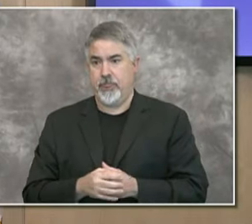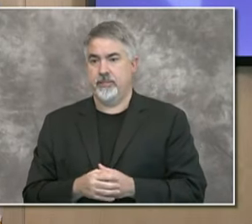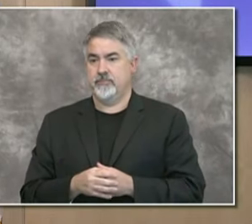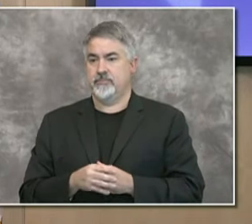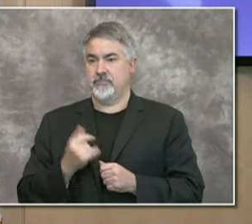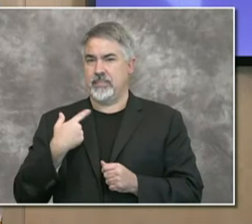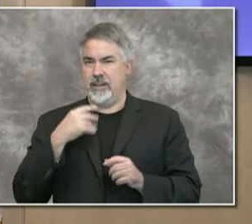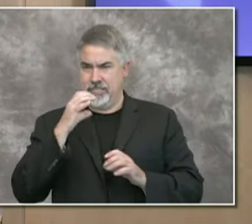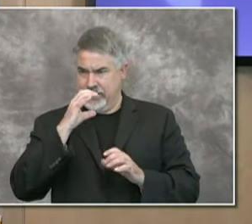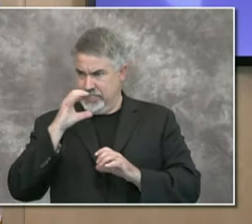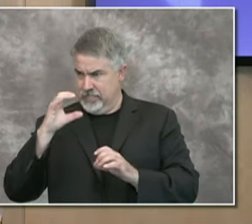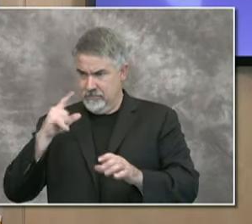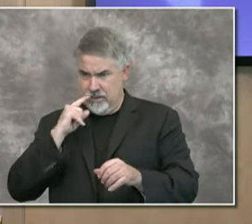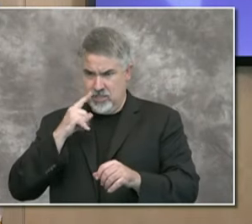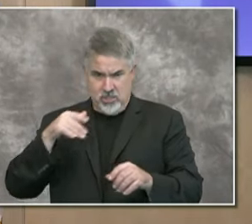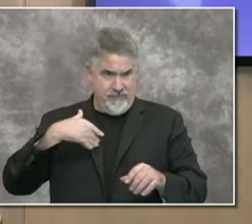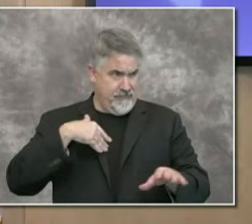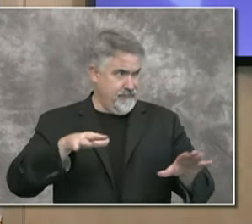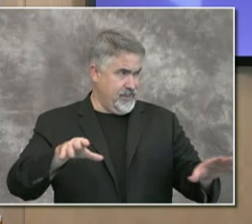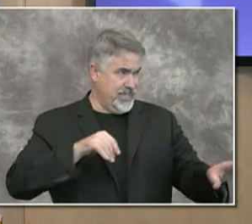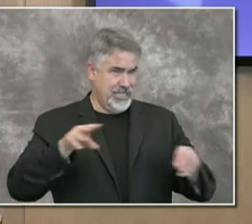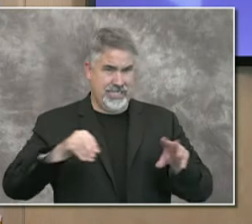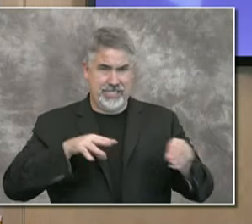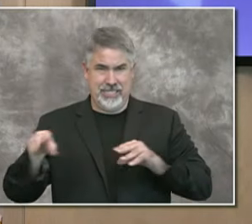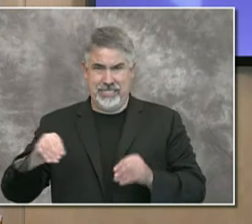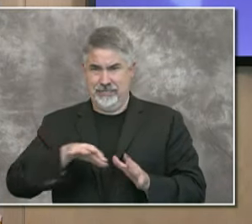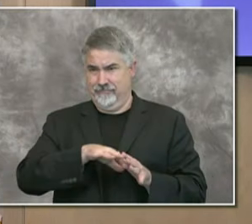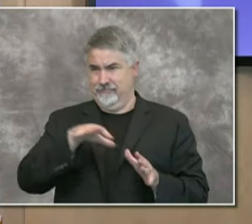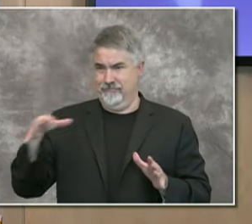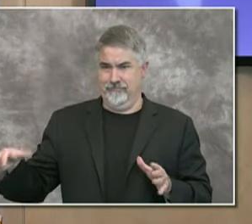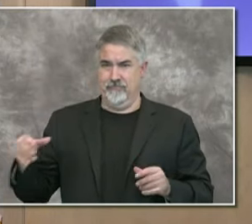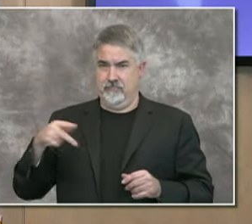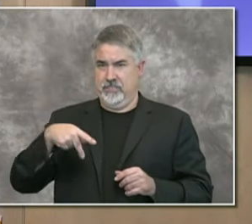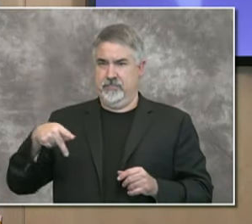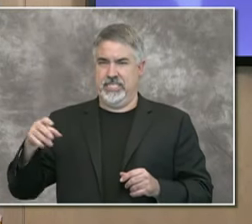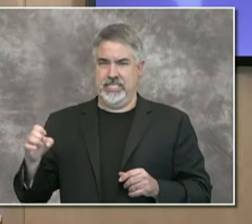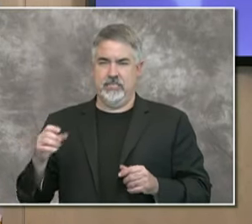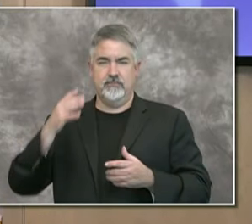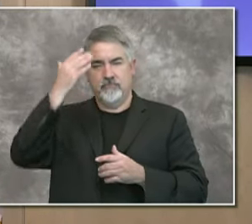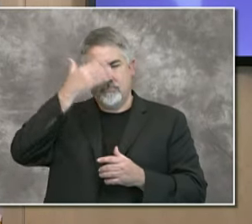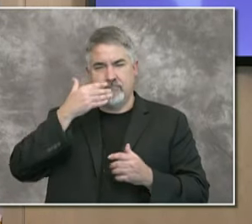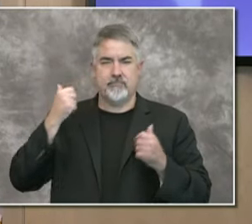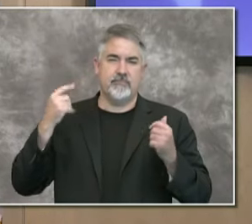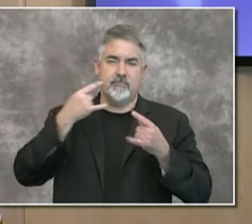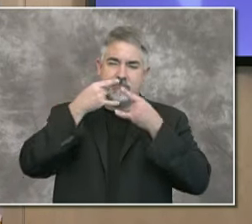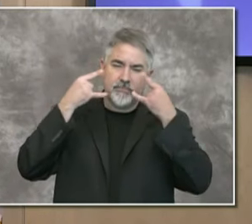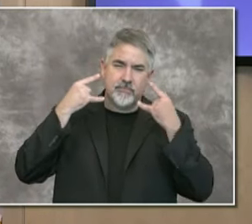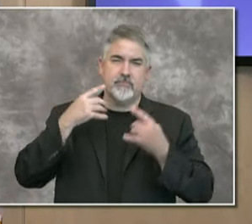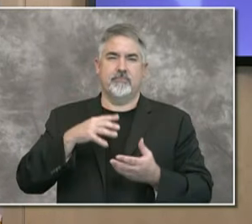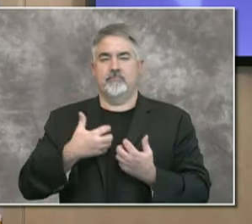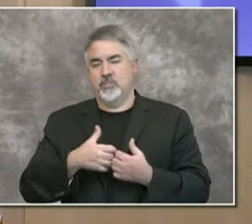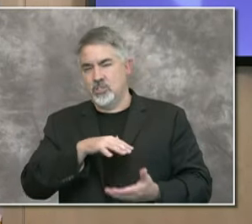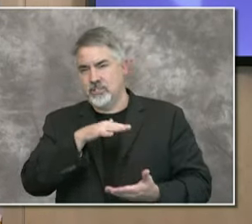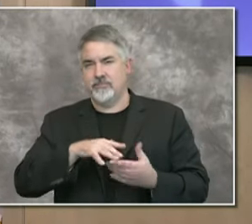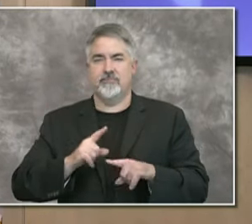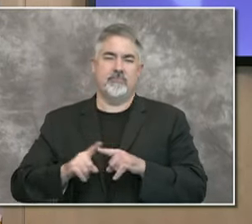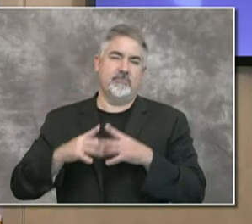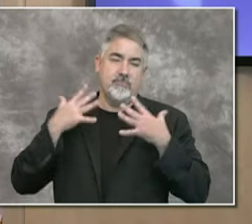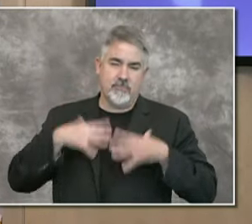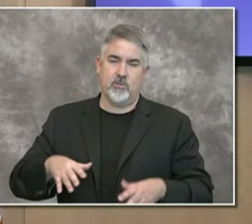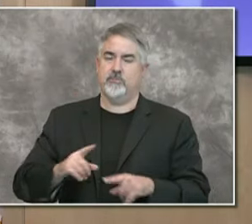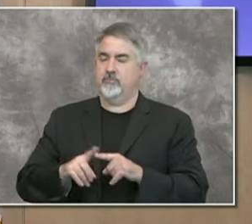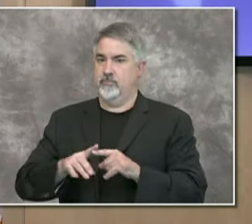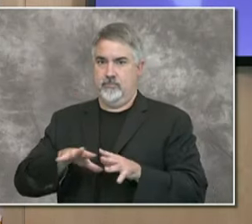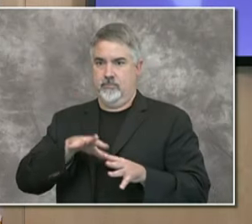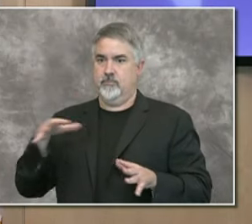have in order to secure the needed PPE for our healthcare providers and our EMS transporters and our